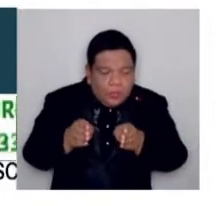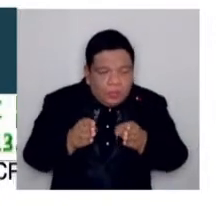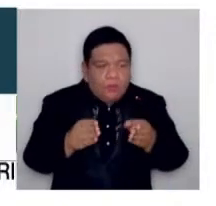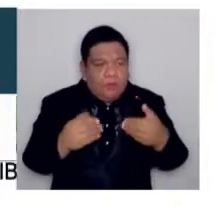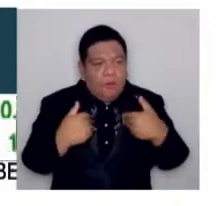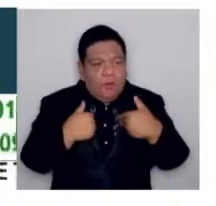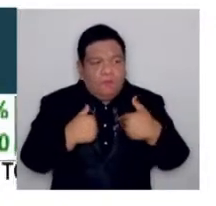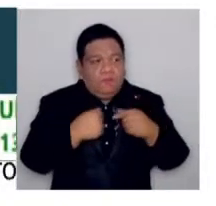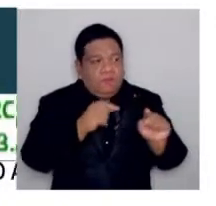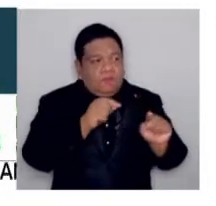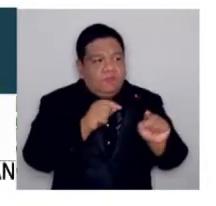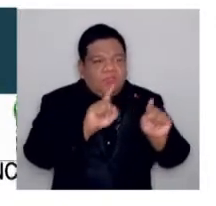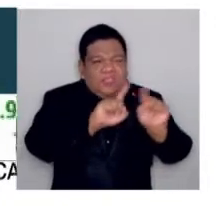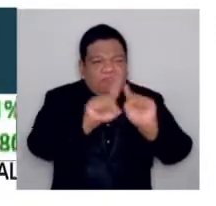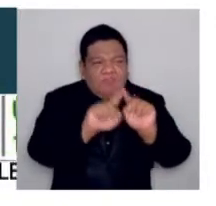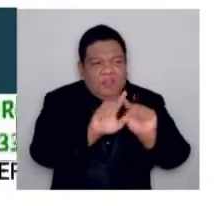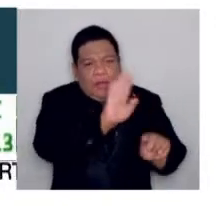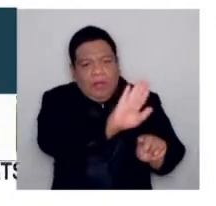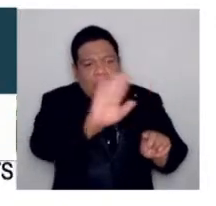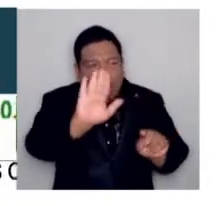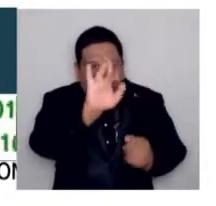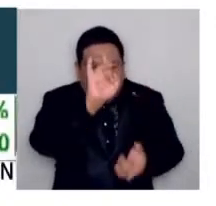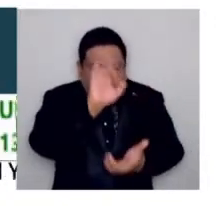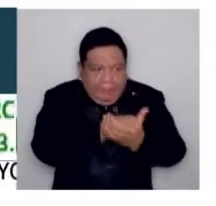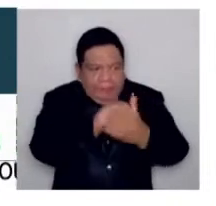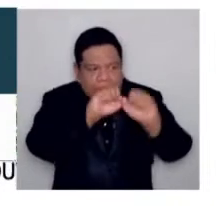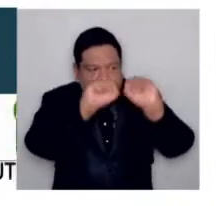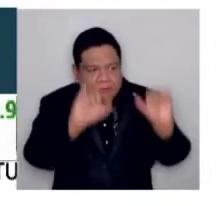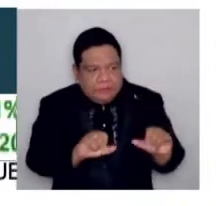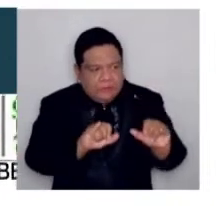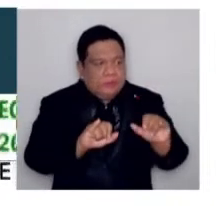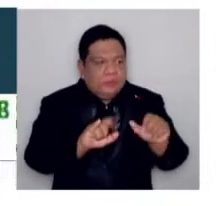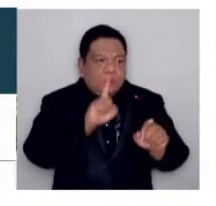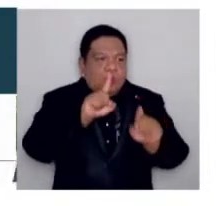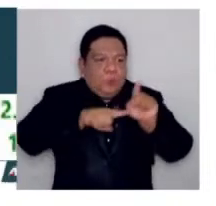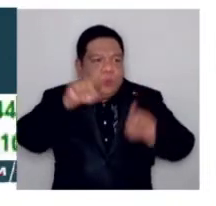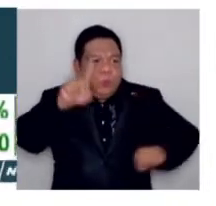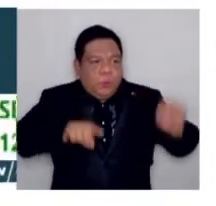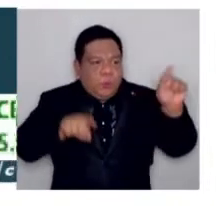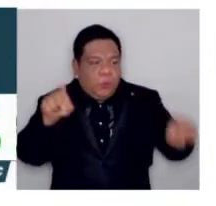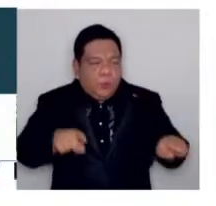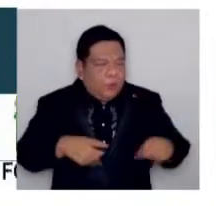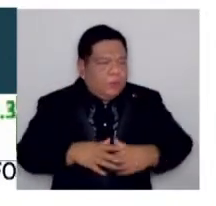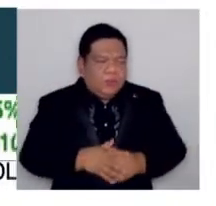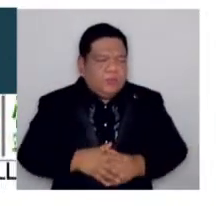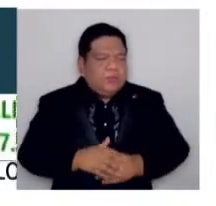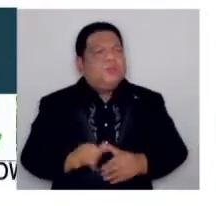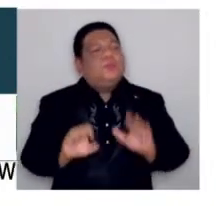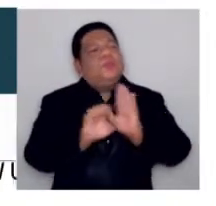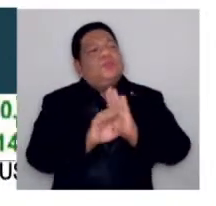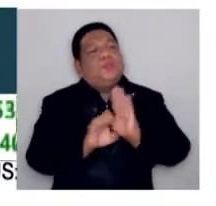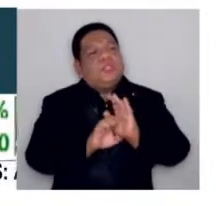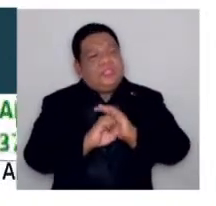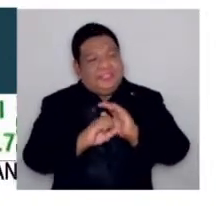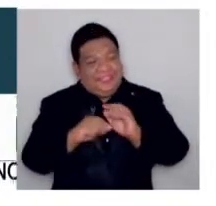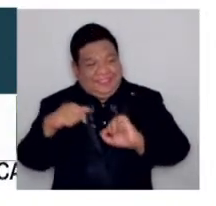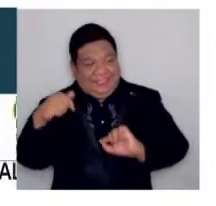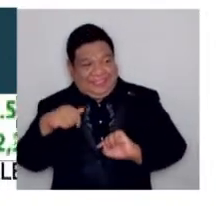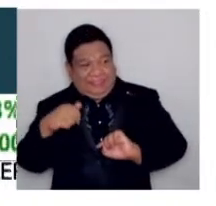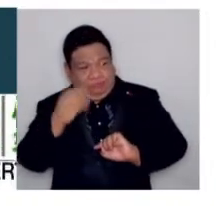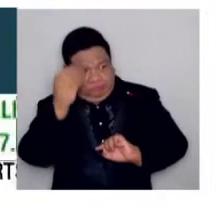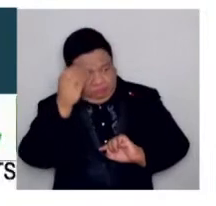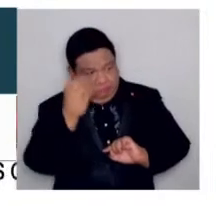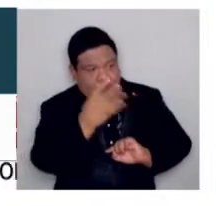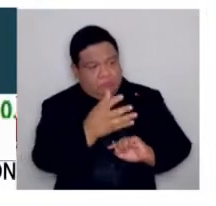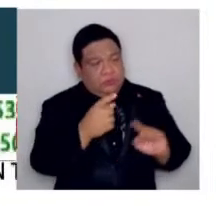belief systems that are distinct and separate from each other. So, halimbawa po, paano nyo i-communicate ito dun sa